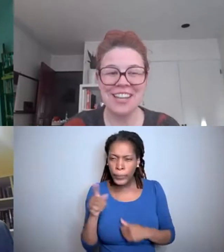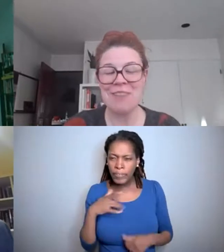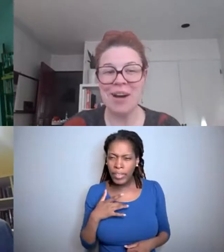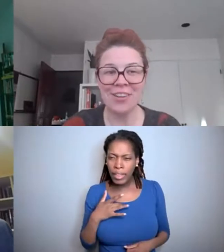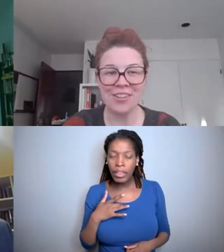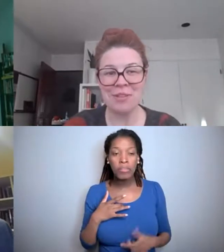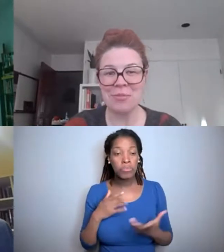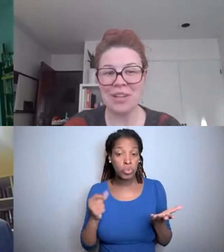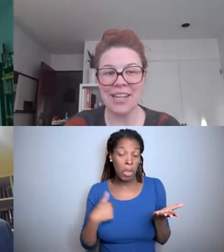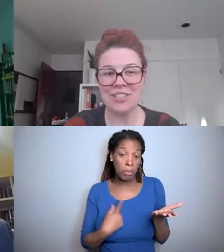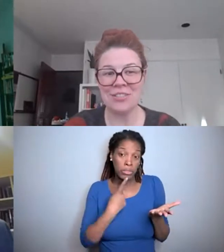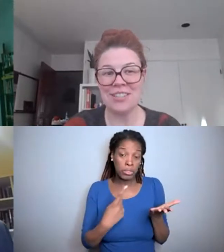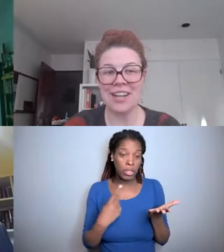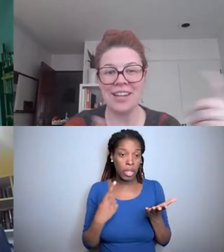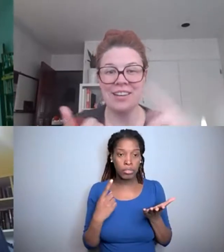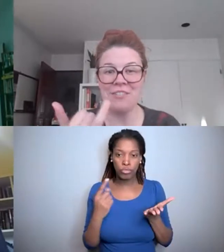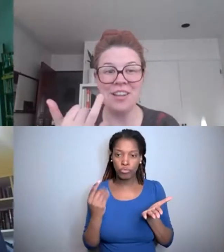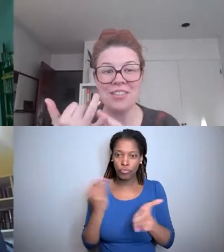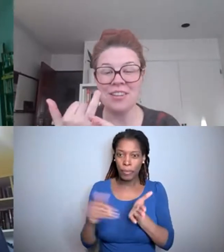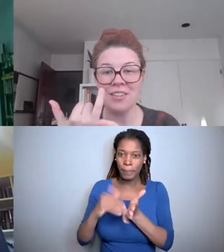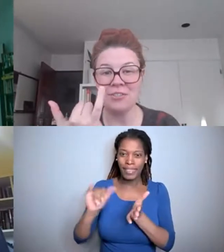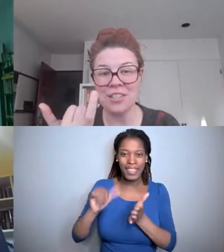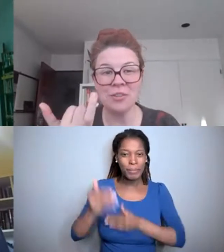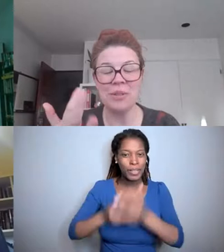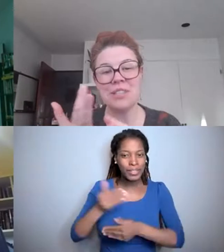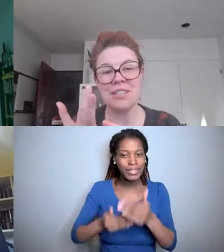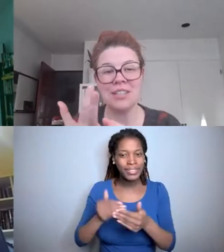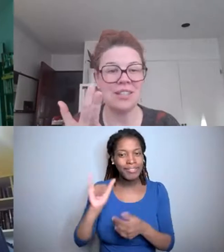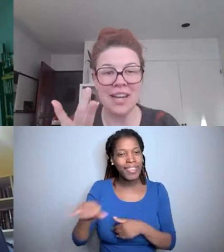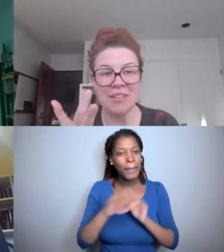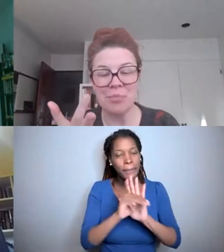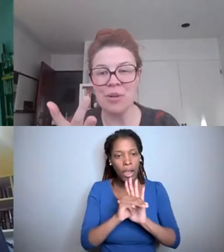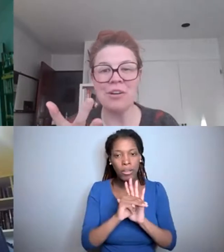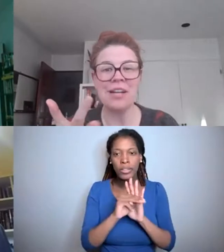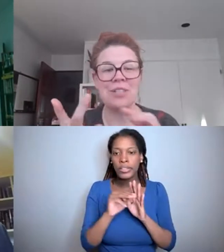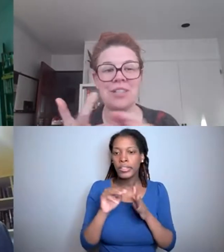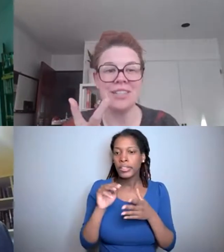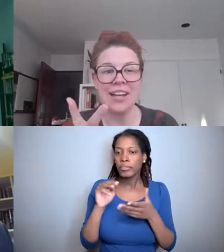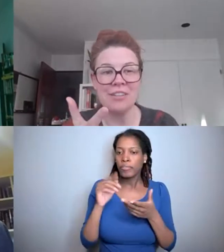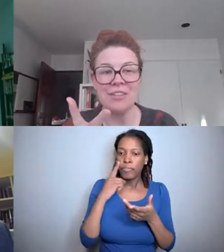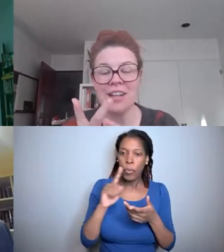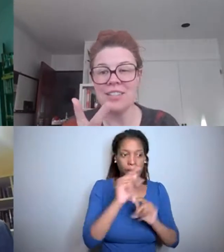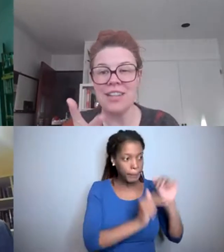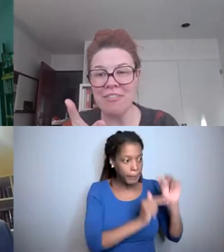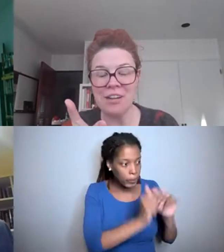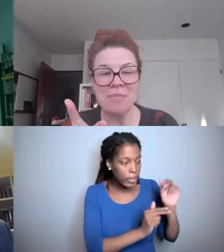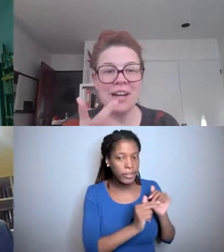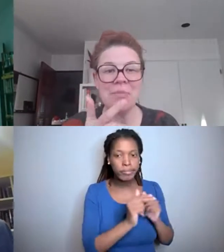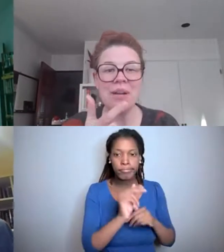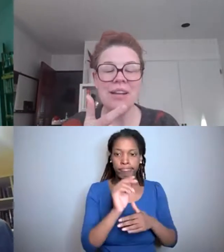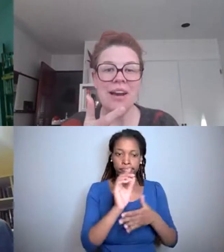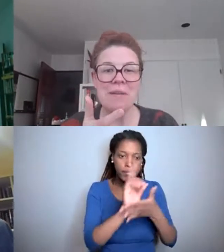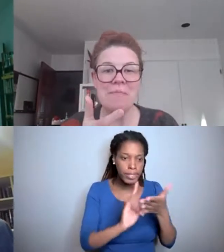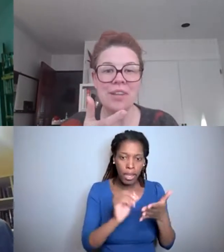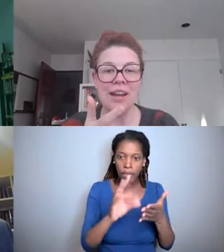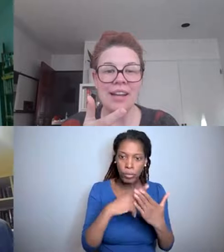we've that model that we've applied to the design of the the physical building to the design of the program to the design of the staffing makeup